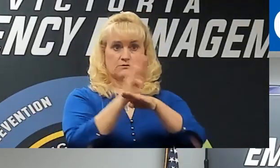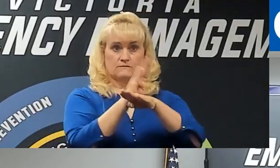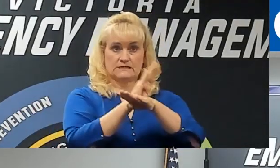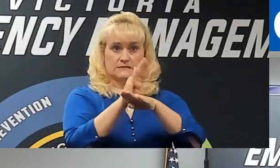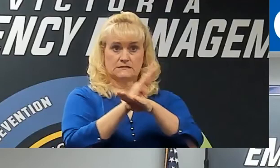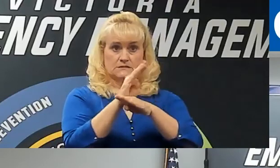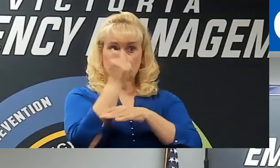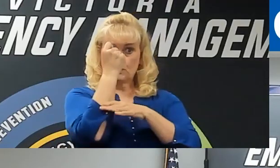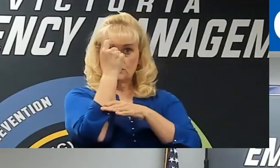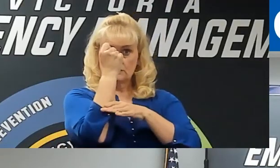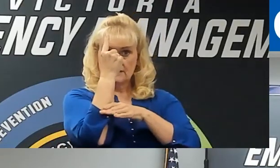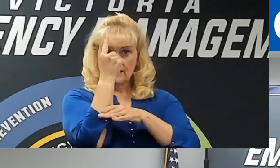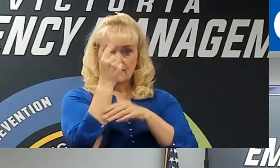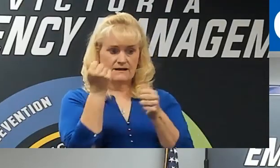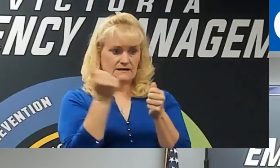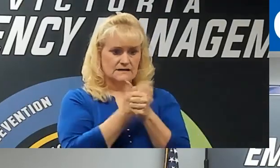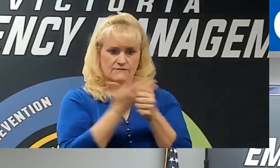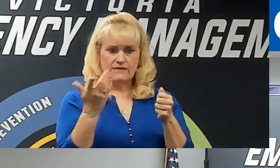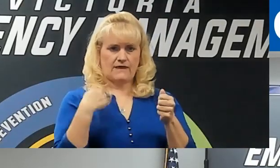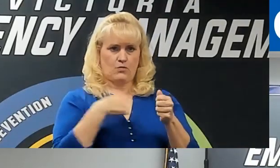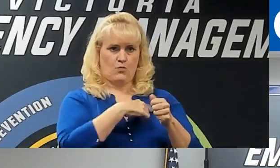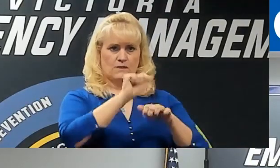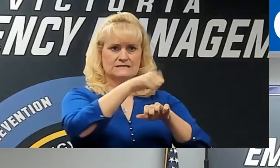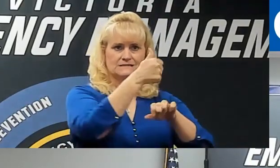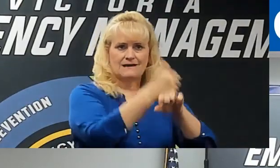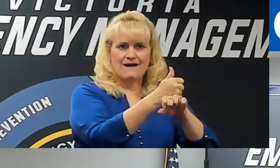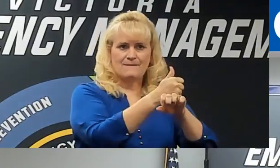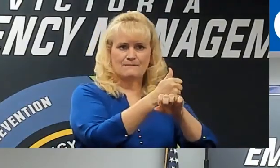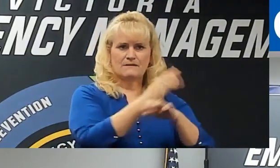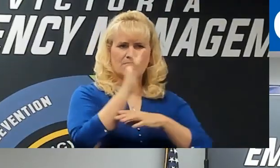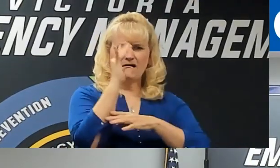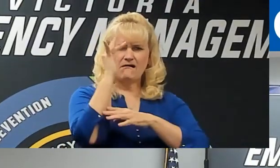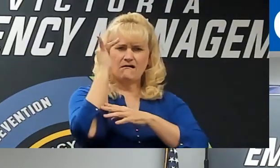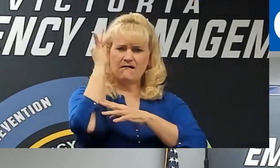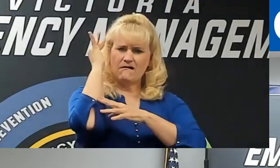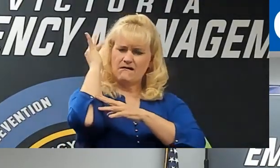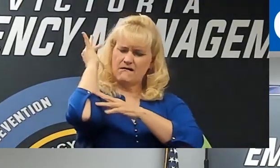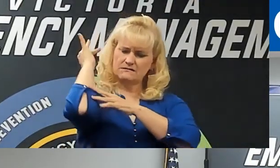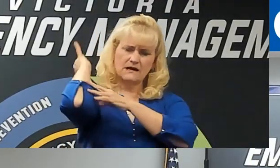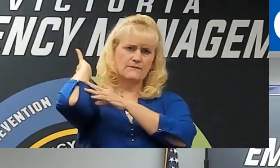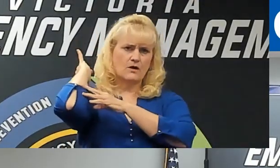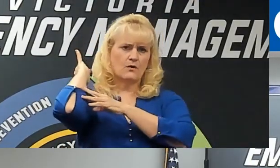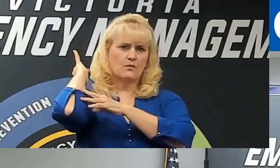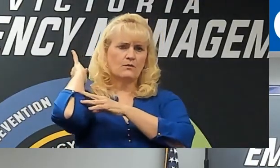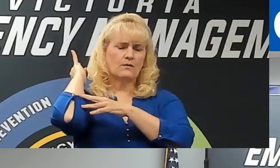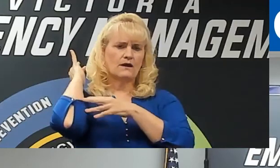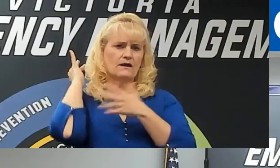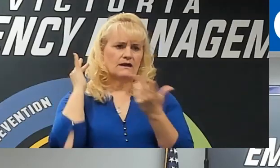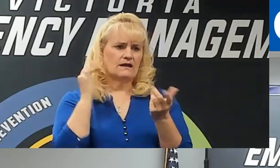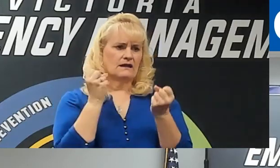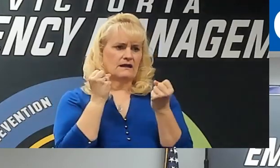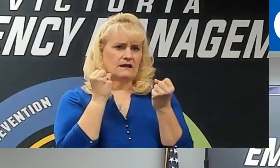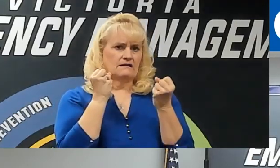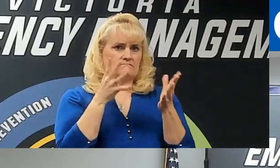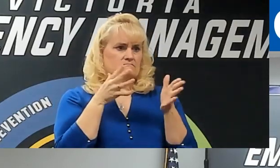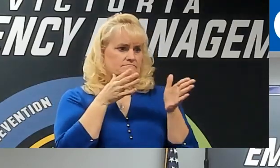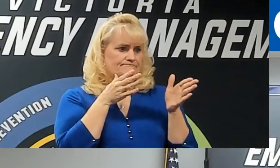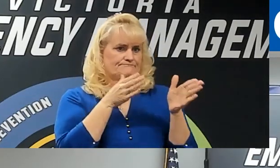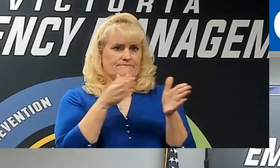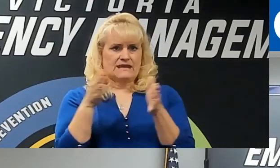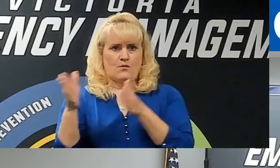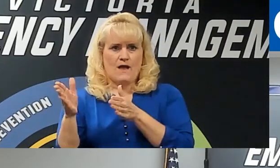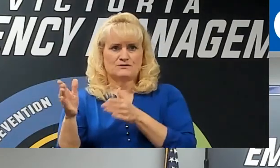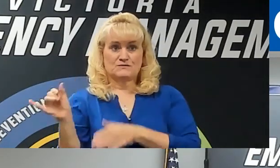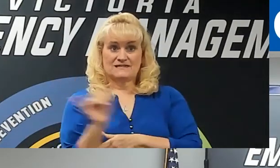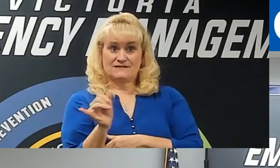the orders that the judge and I put out a long time ago, which basically are in many ways similar to what